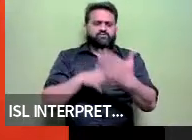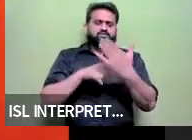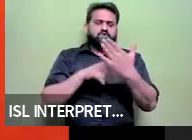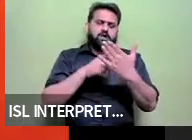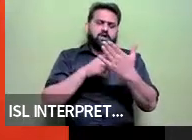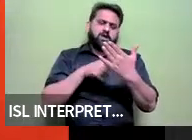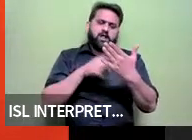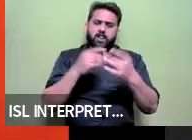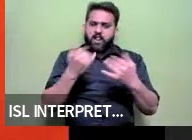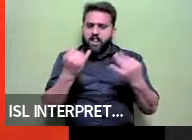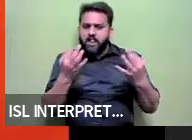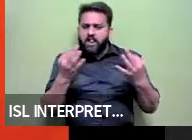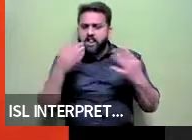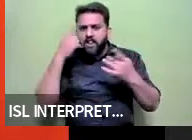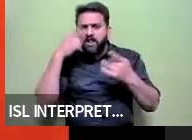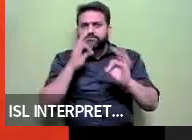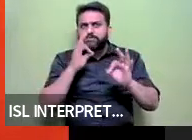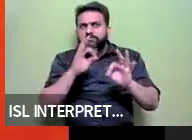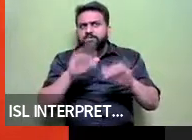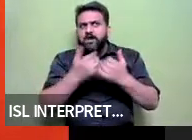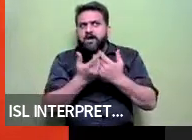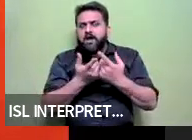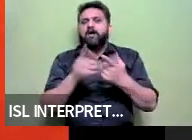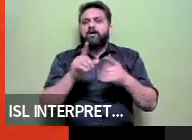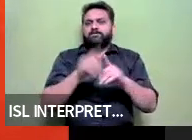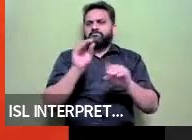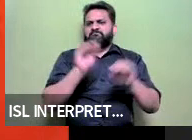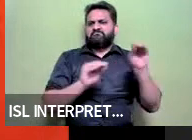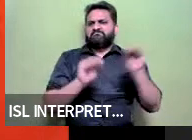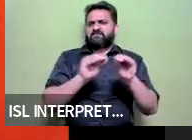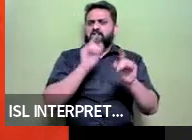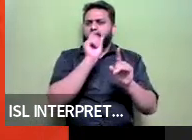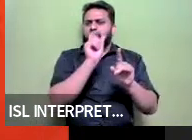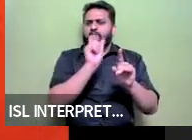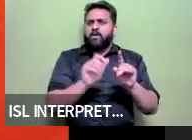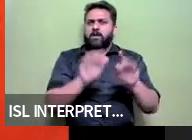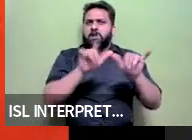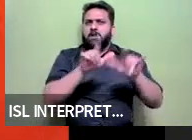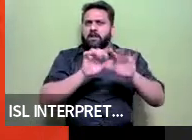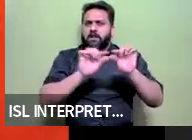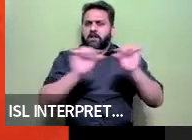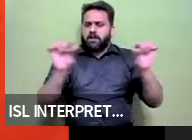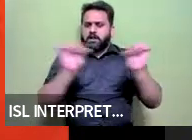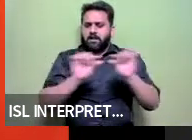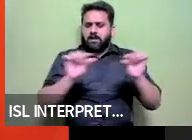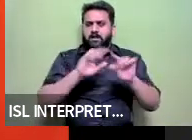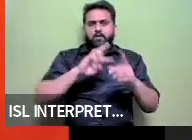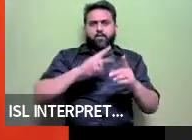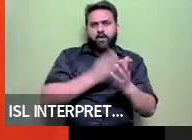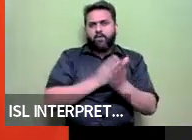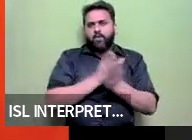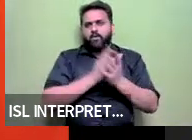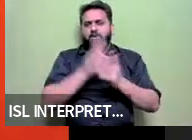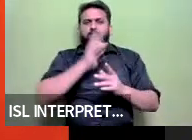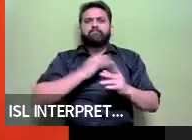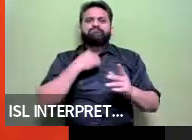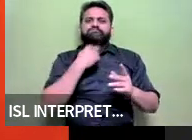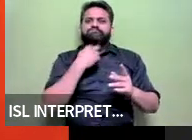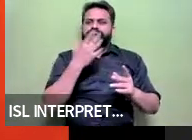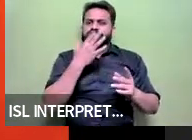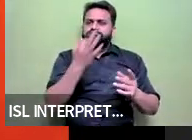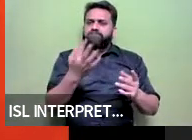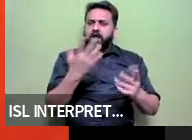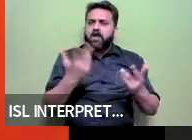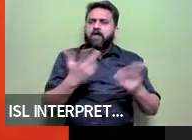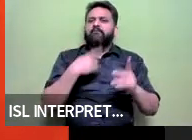the facts. Same facts, same line, same words, you can interpret in a different way to suit your condition, suit